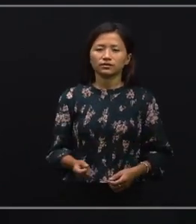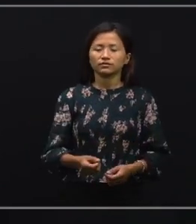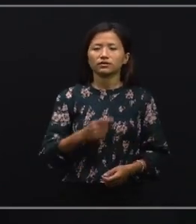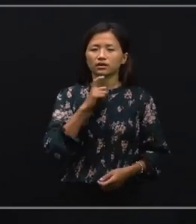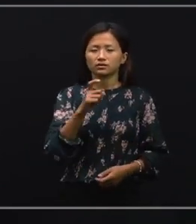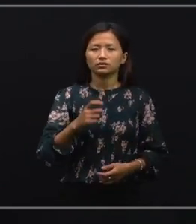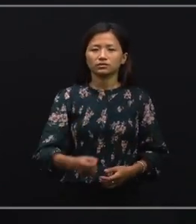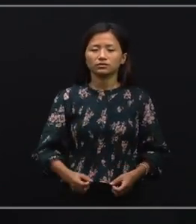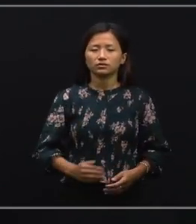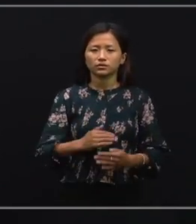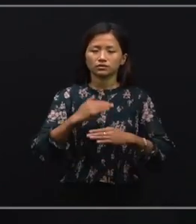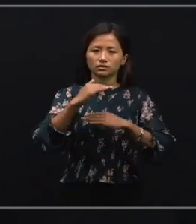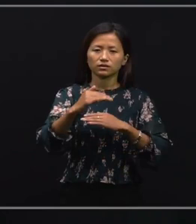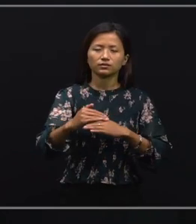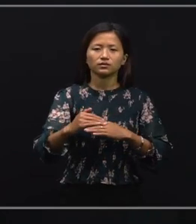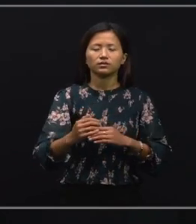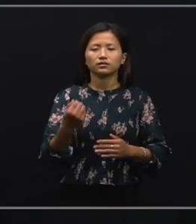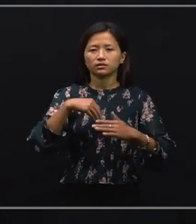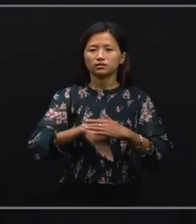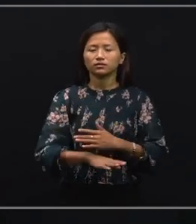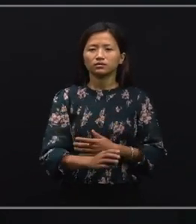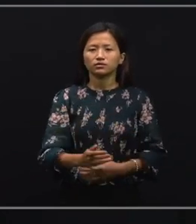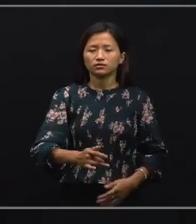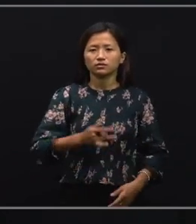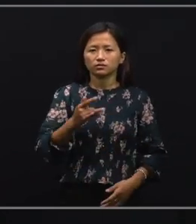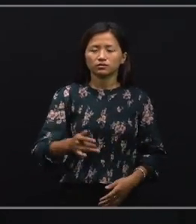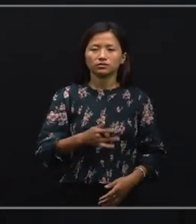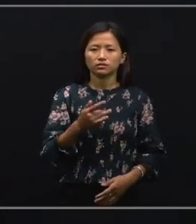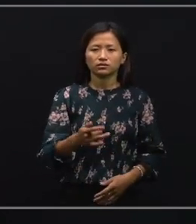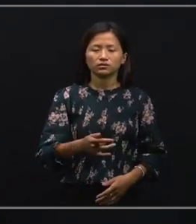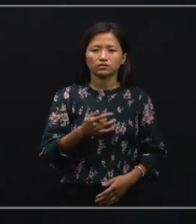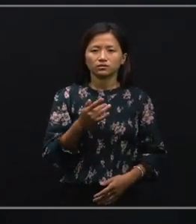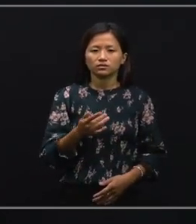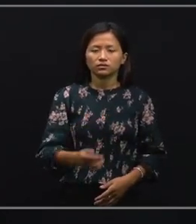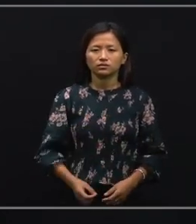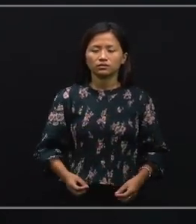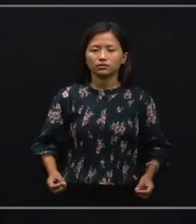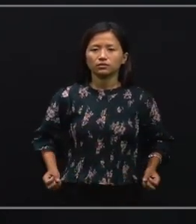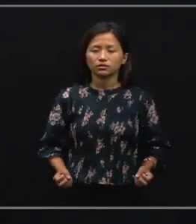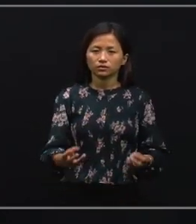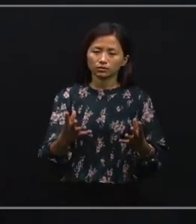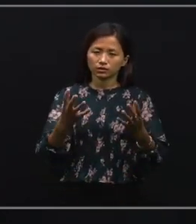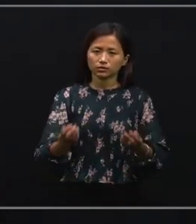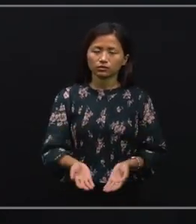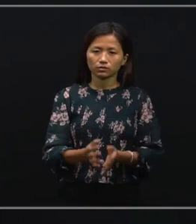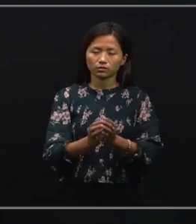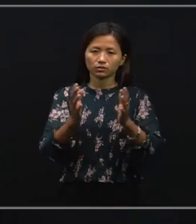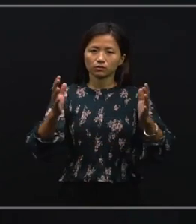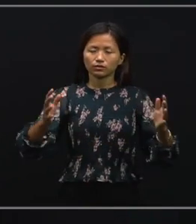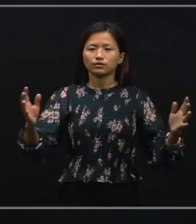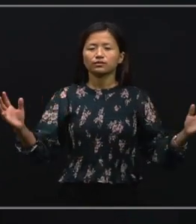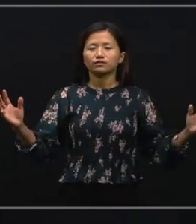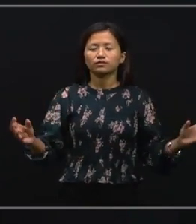everything. And just when they stepped in, it feels like the water began to grow fierce,